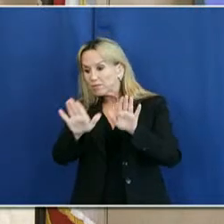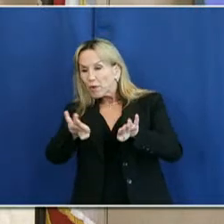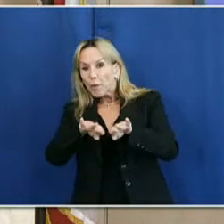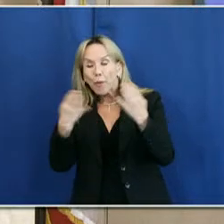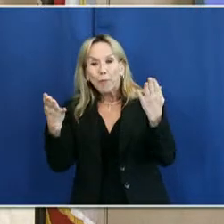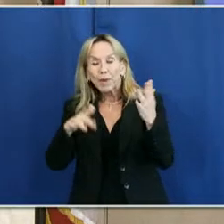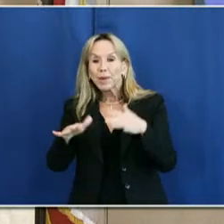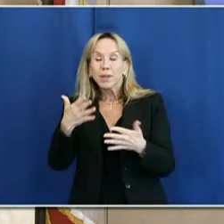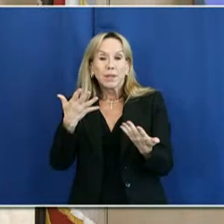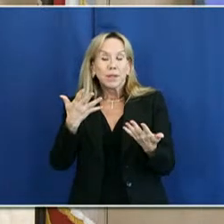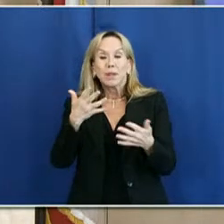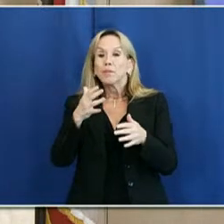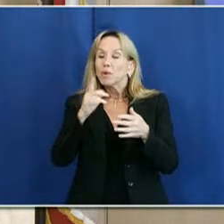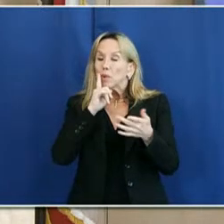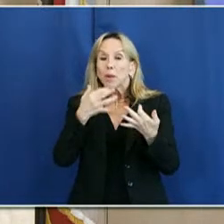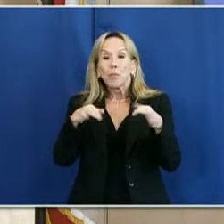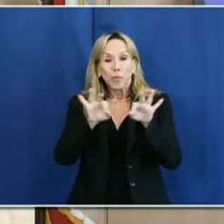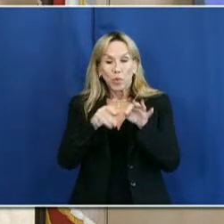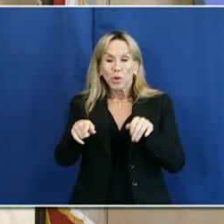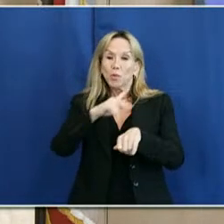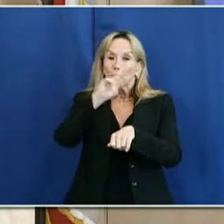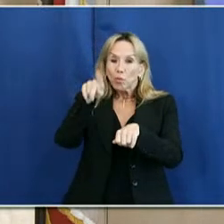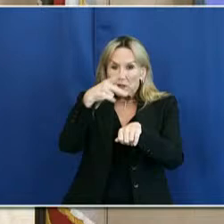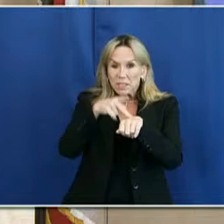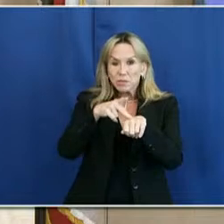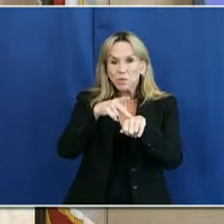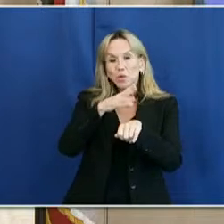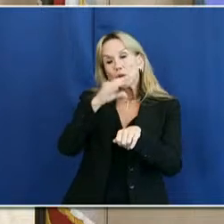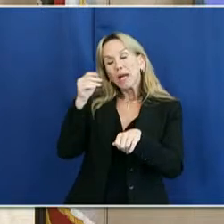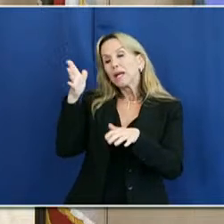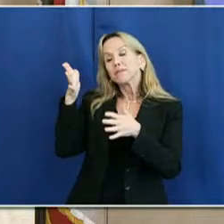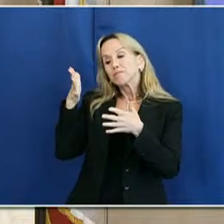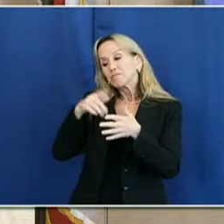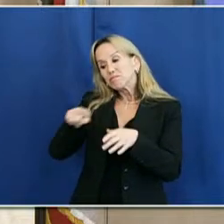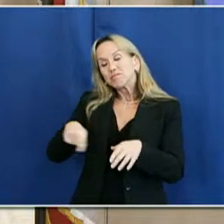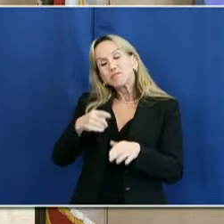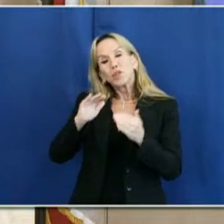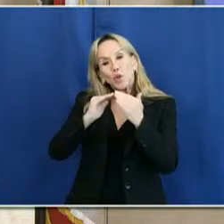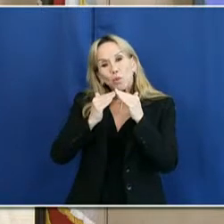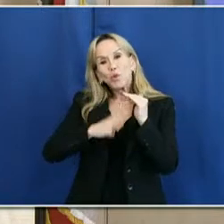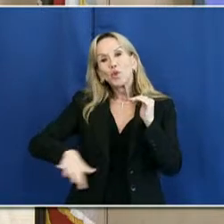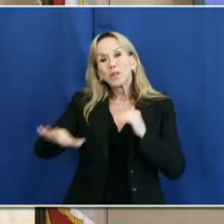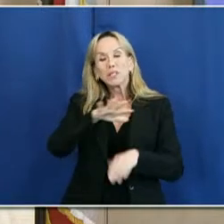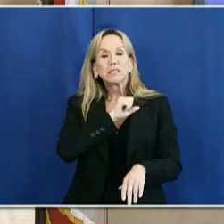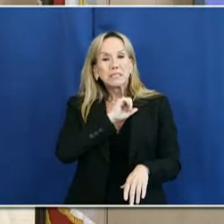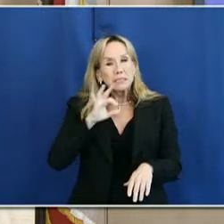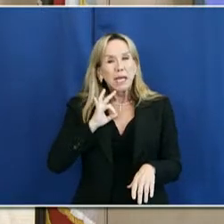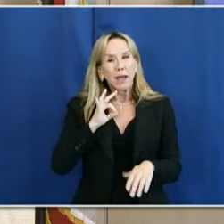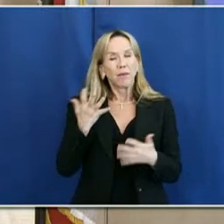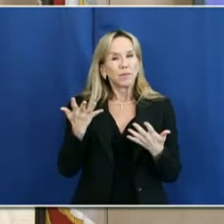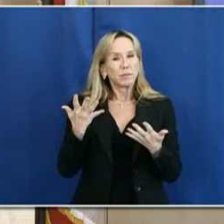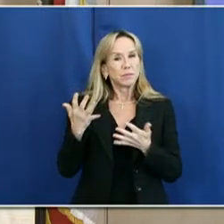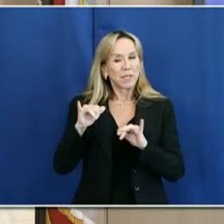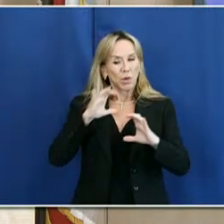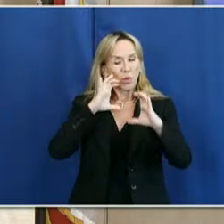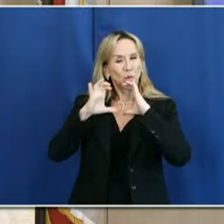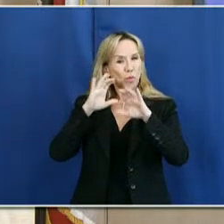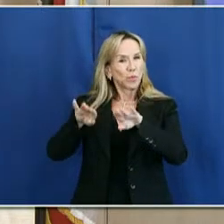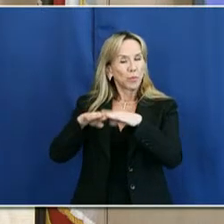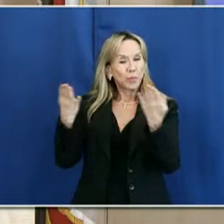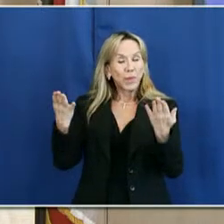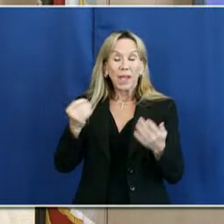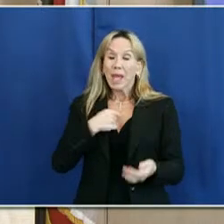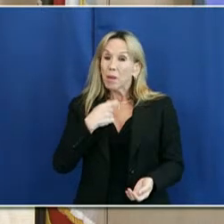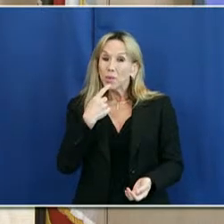principal are communicating those changes with their school communities, with their staff. What I would say, there's